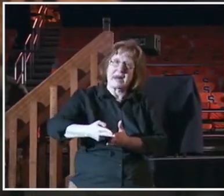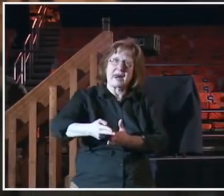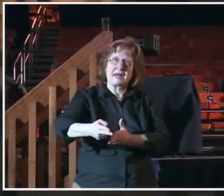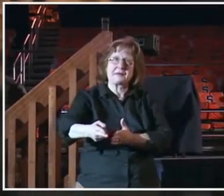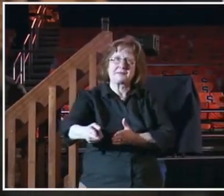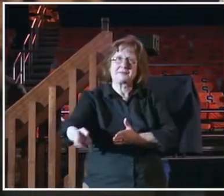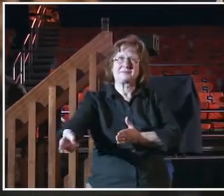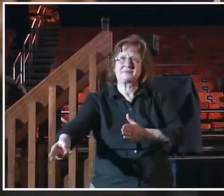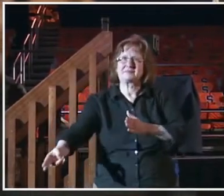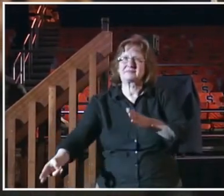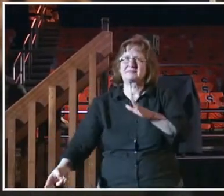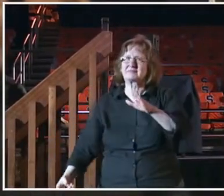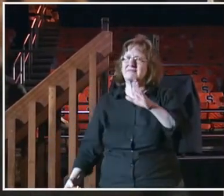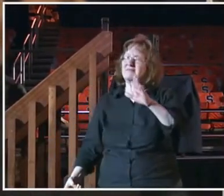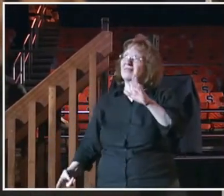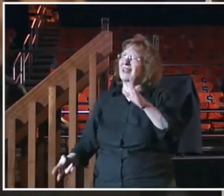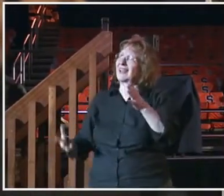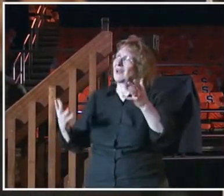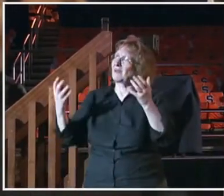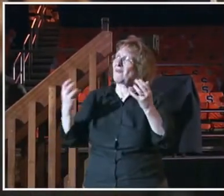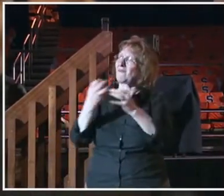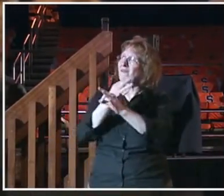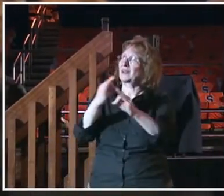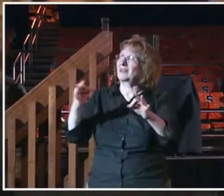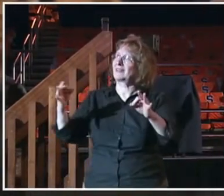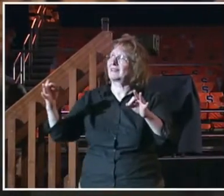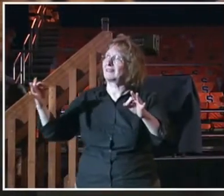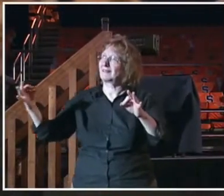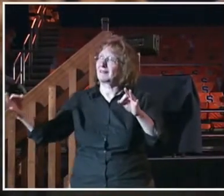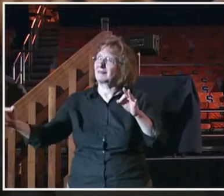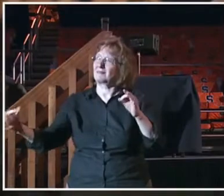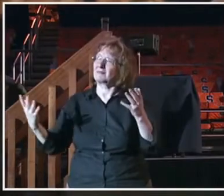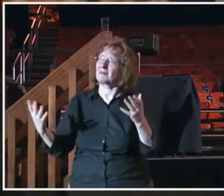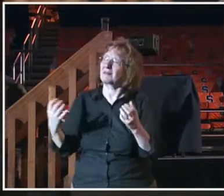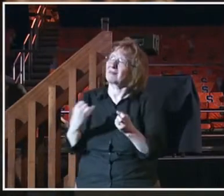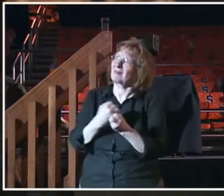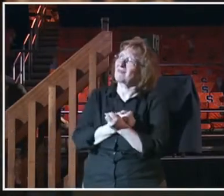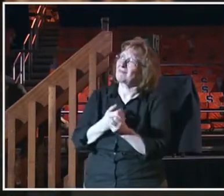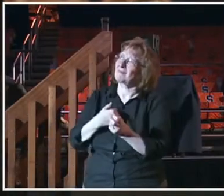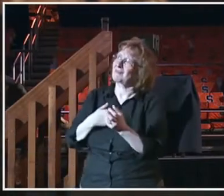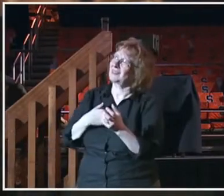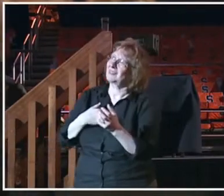If only freedom could love me.